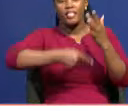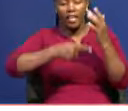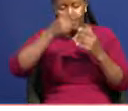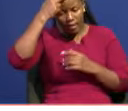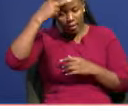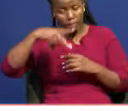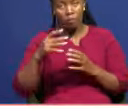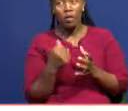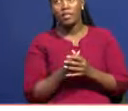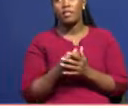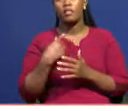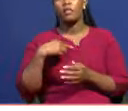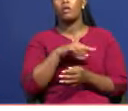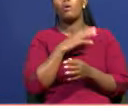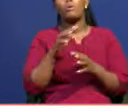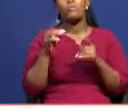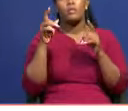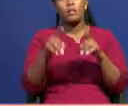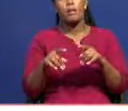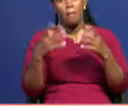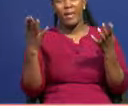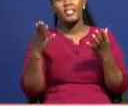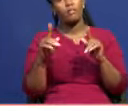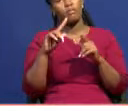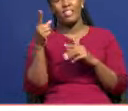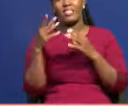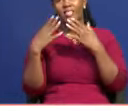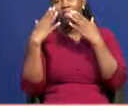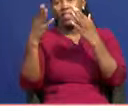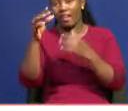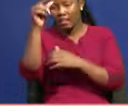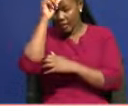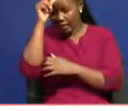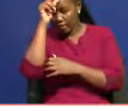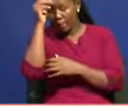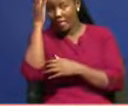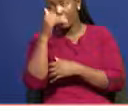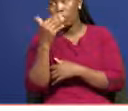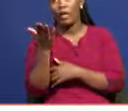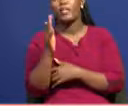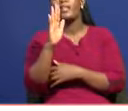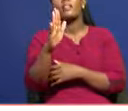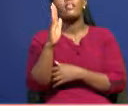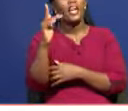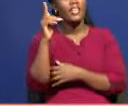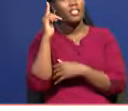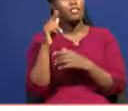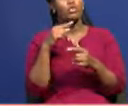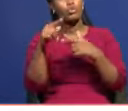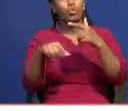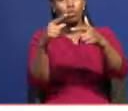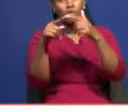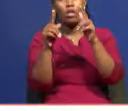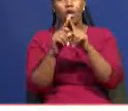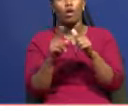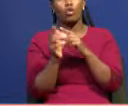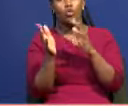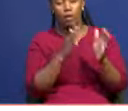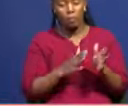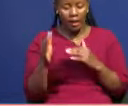Mm-hmm. I think we have to also give it to the credit to the government in terms of their legislation going forward and their intention going